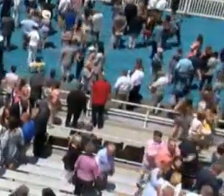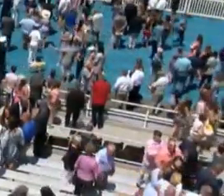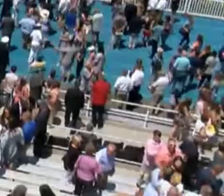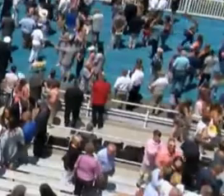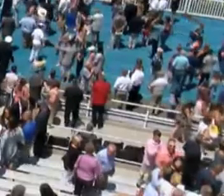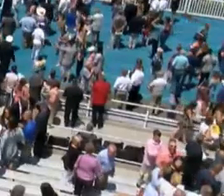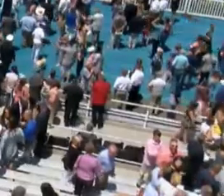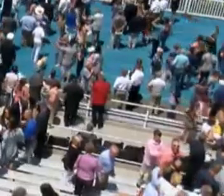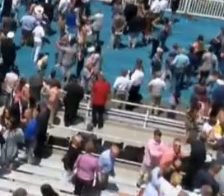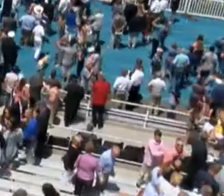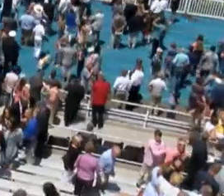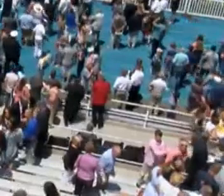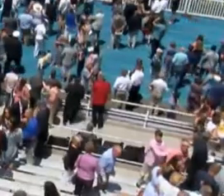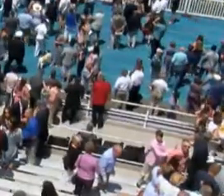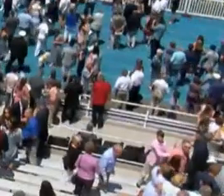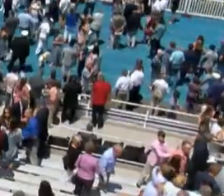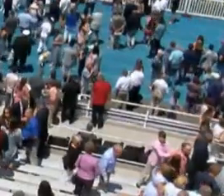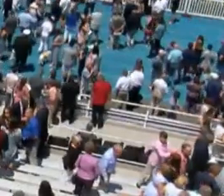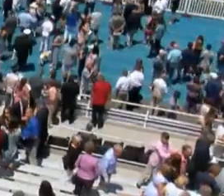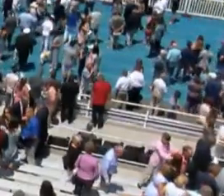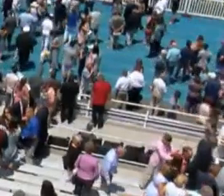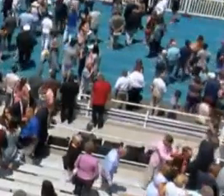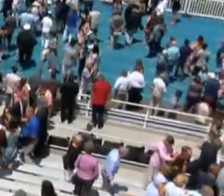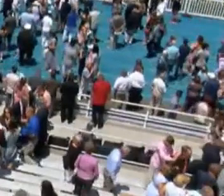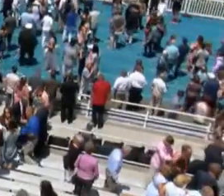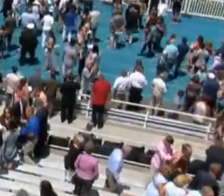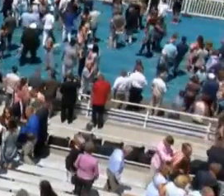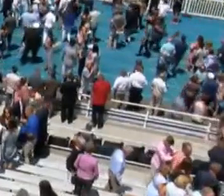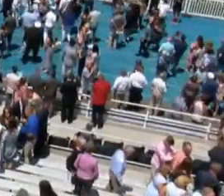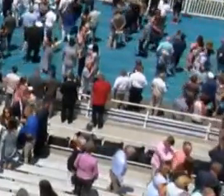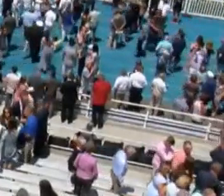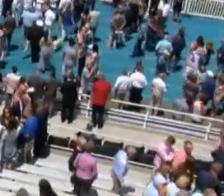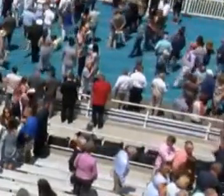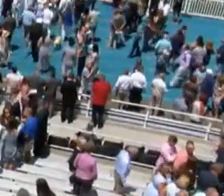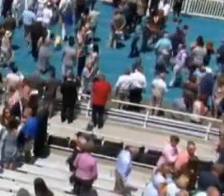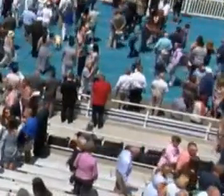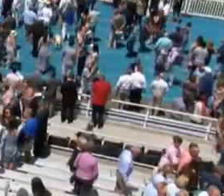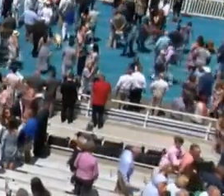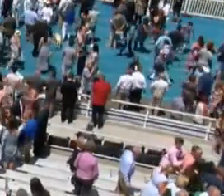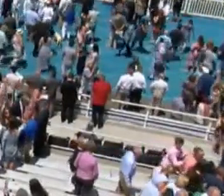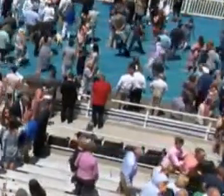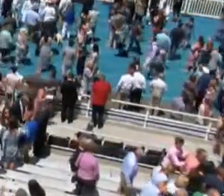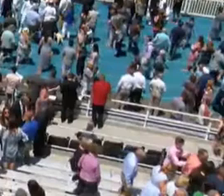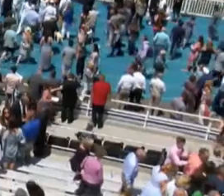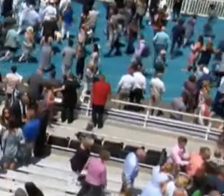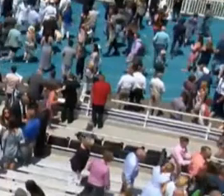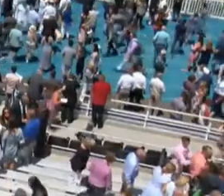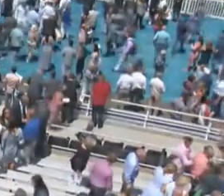Academy. Thanks for watching Maritime TV.